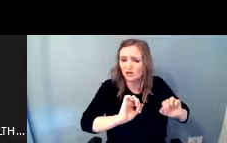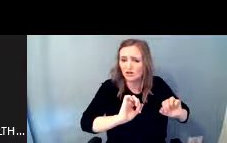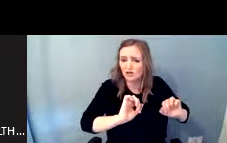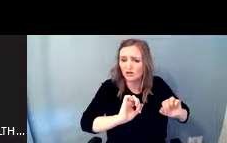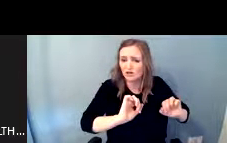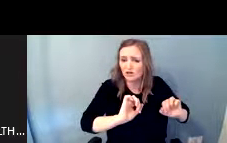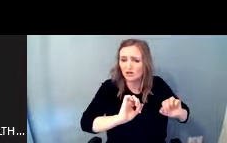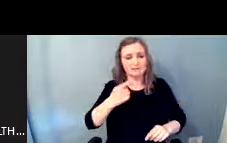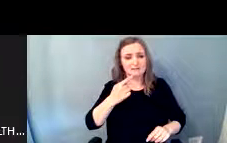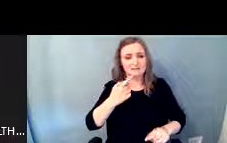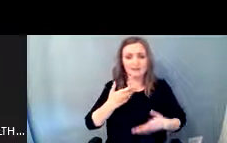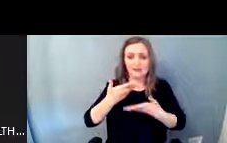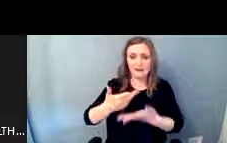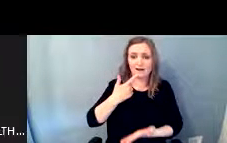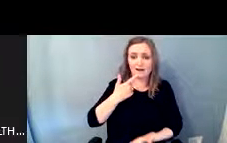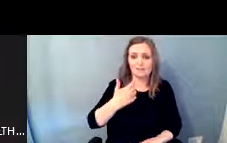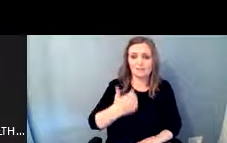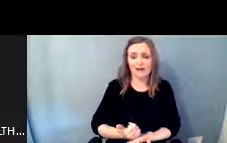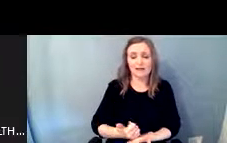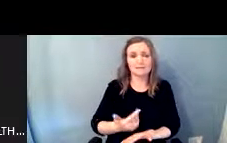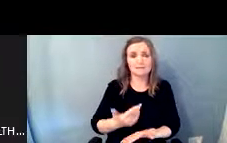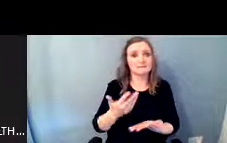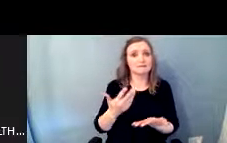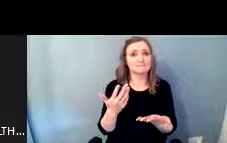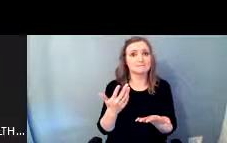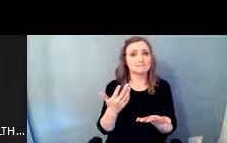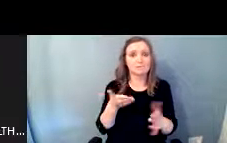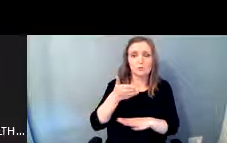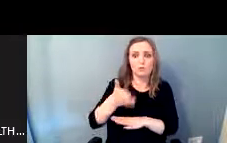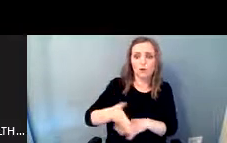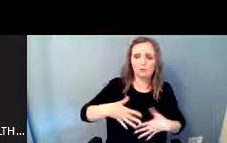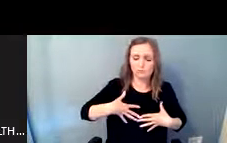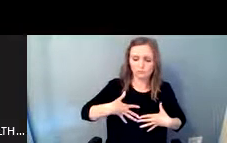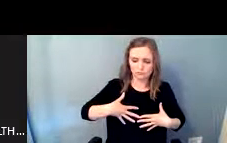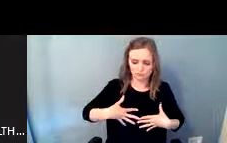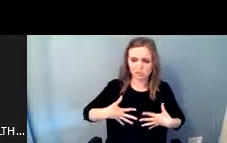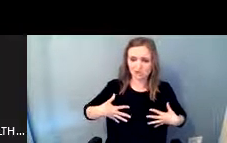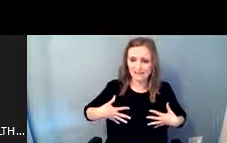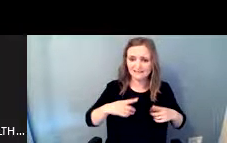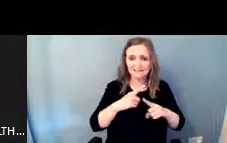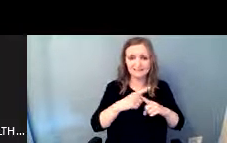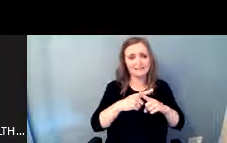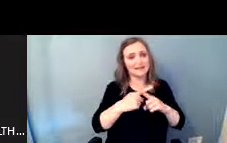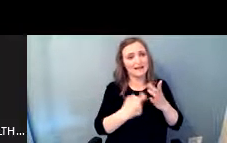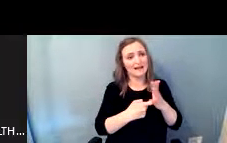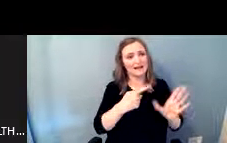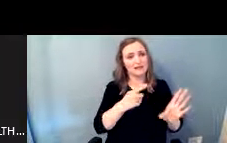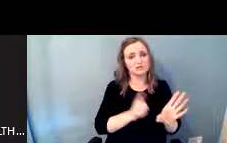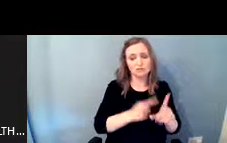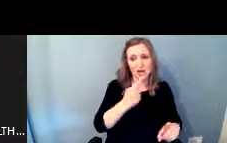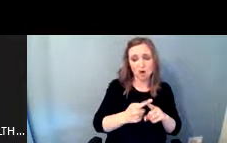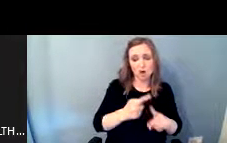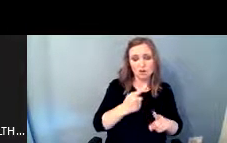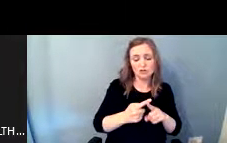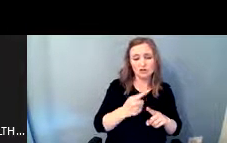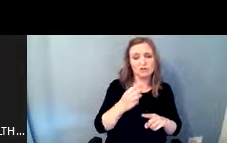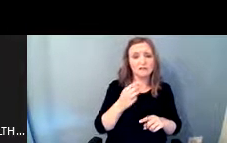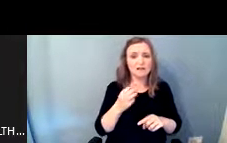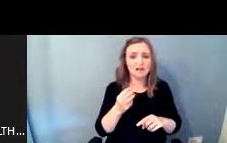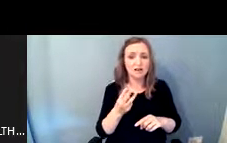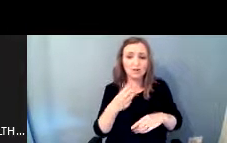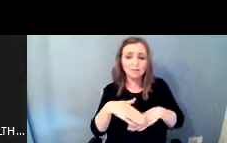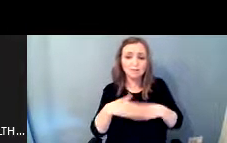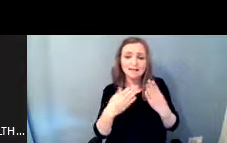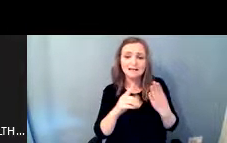are advised they'll go for a chest X-ray, they'll be seen urgently for that chest X-ray, reported urgently, and within 3 days, if there's worries on the